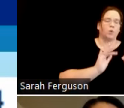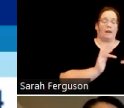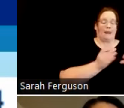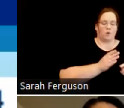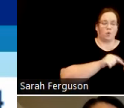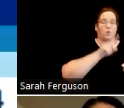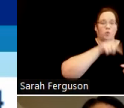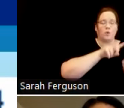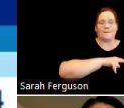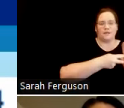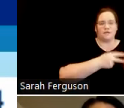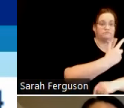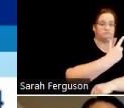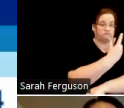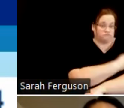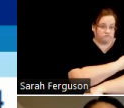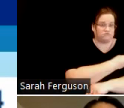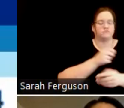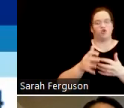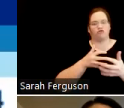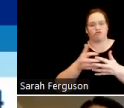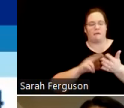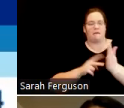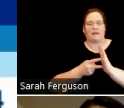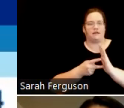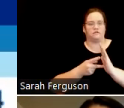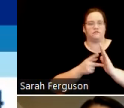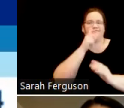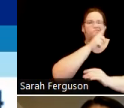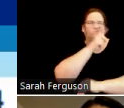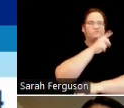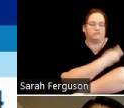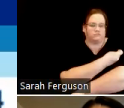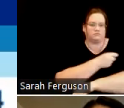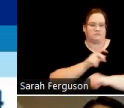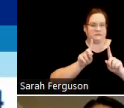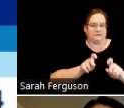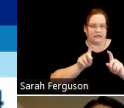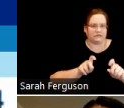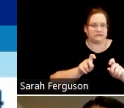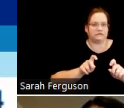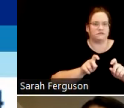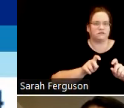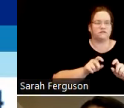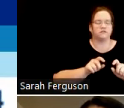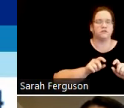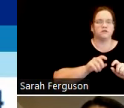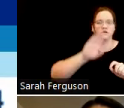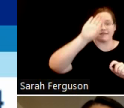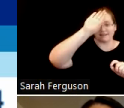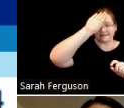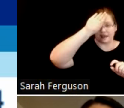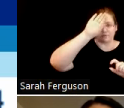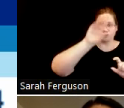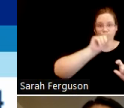the vaccine. And then they have the temperatures on the bottom. So there really